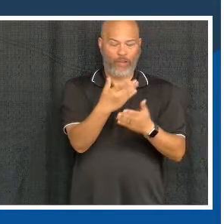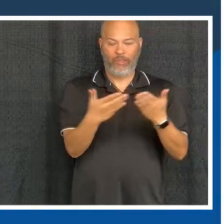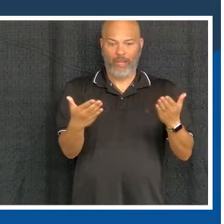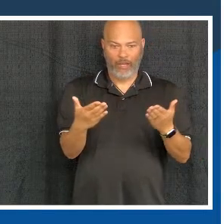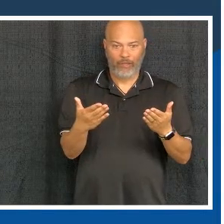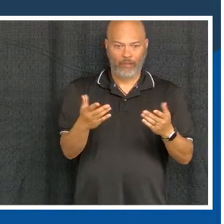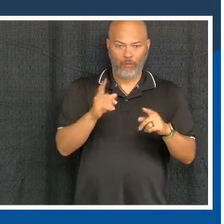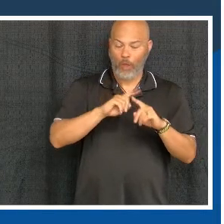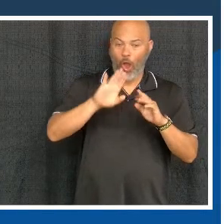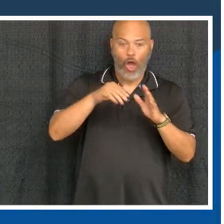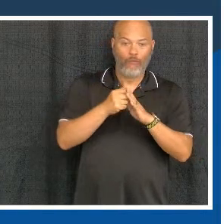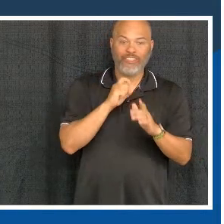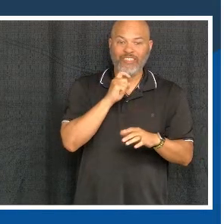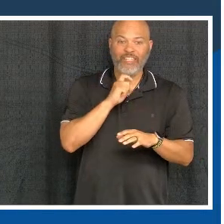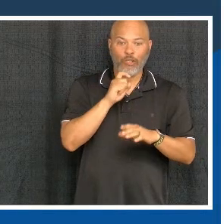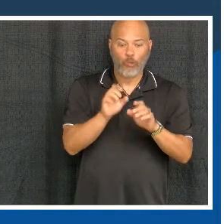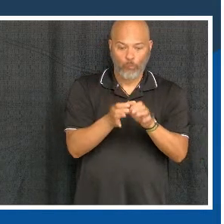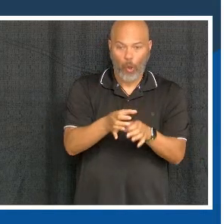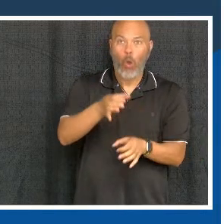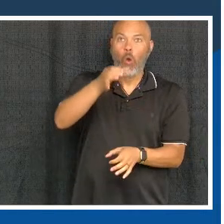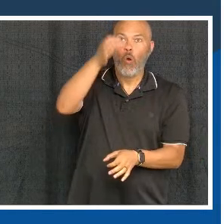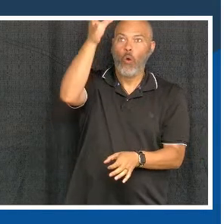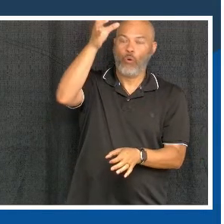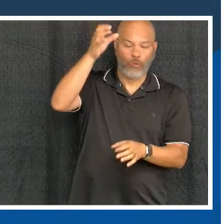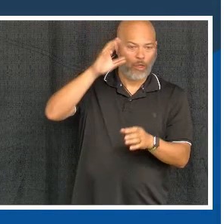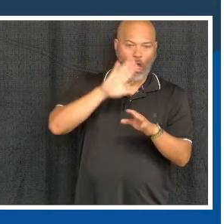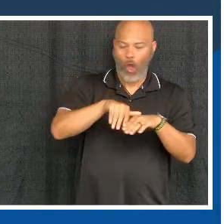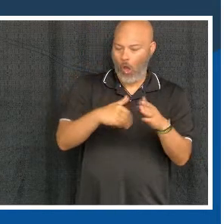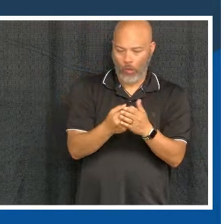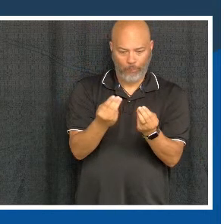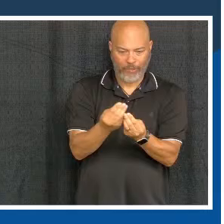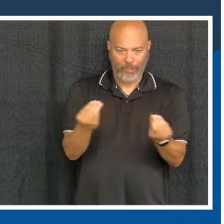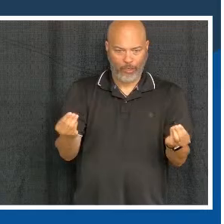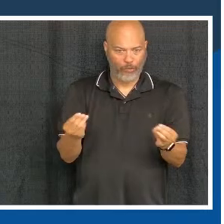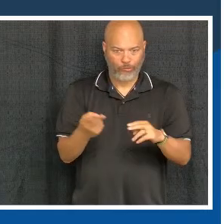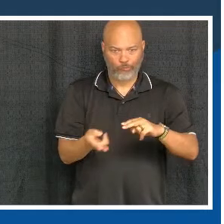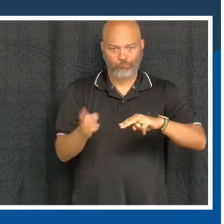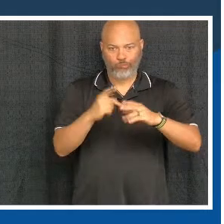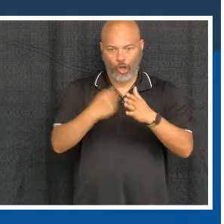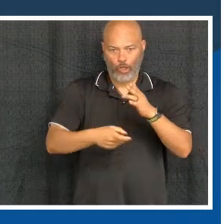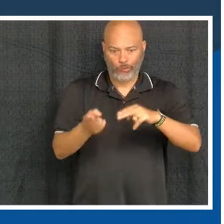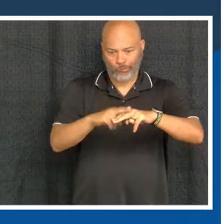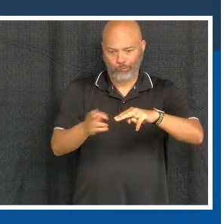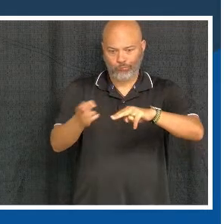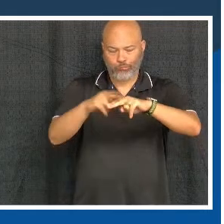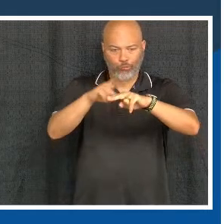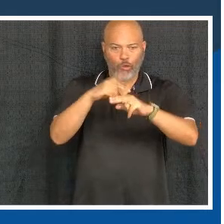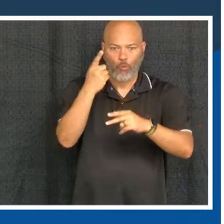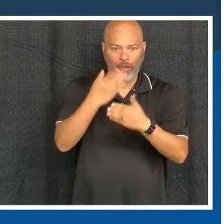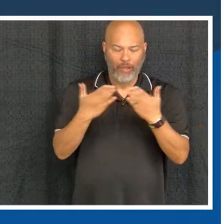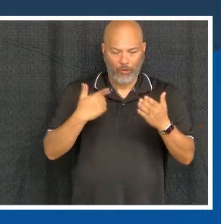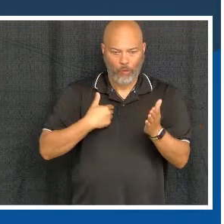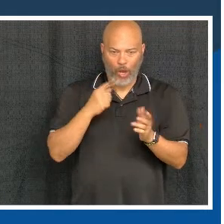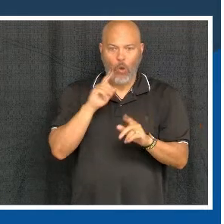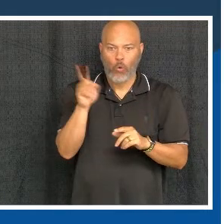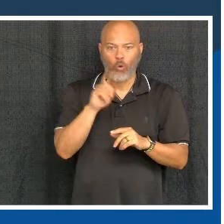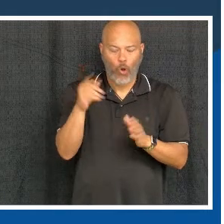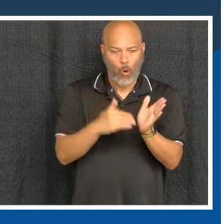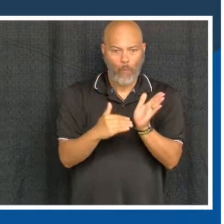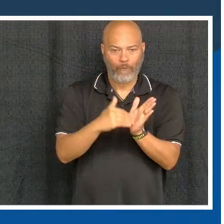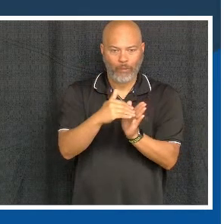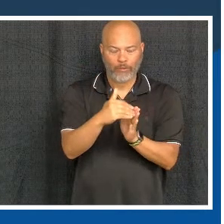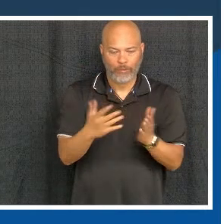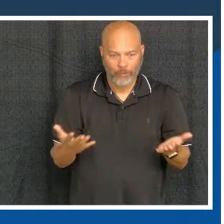our steel poles, they continue to rise. All materials are rising. But that's one of the things that we order quite a bit